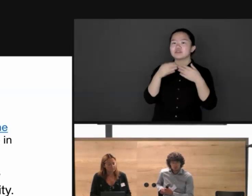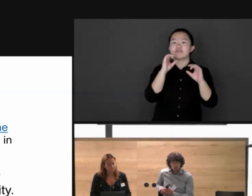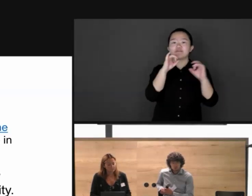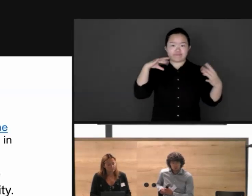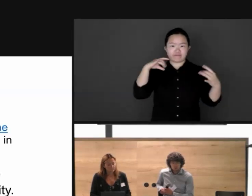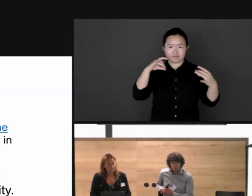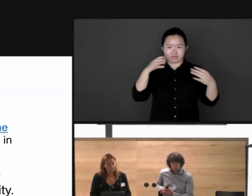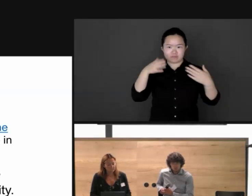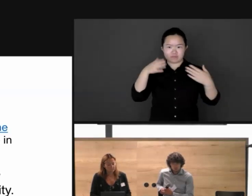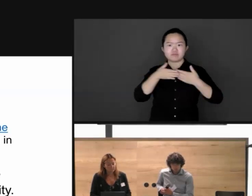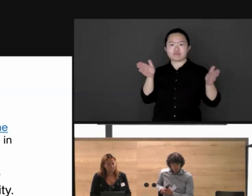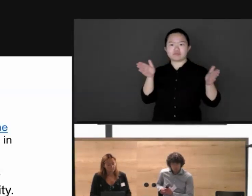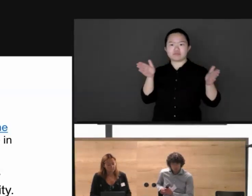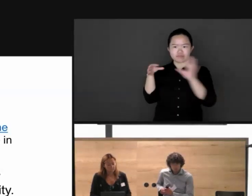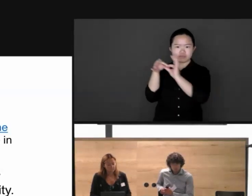year's sample.